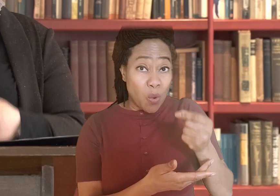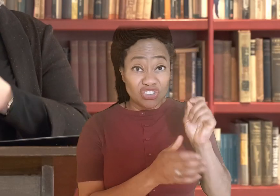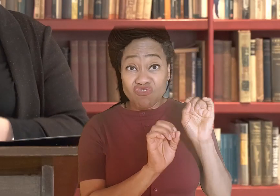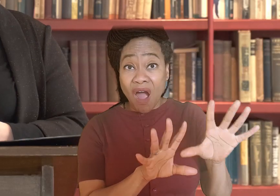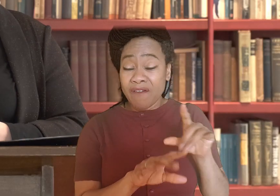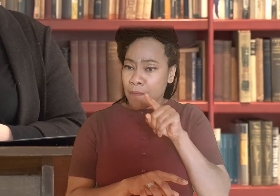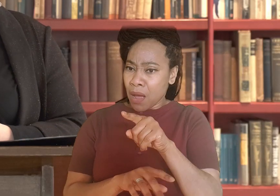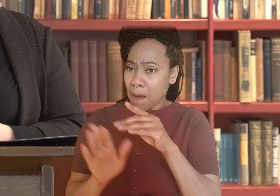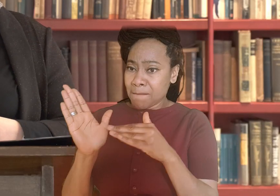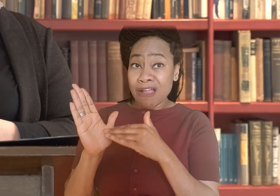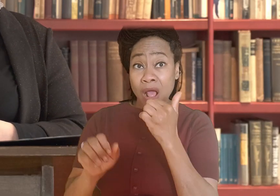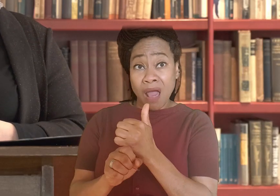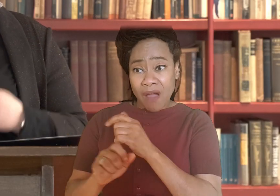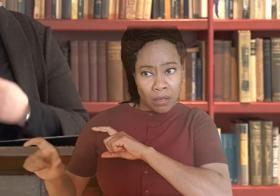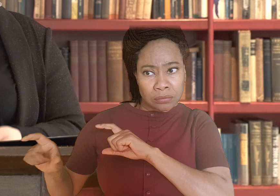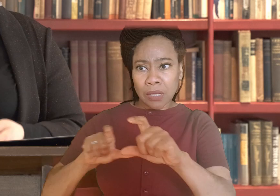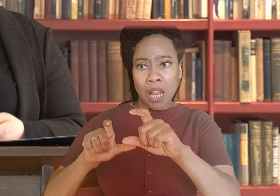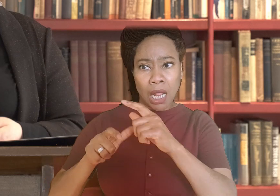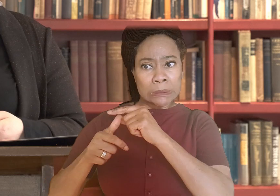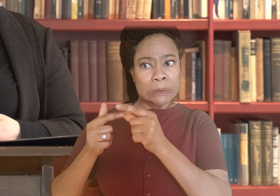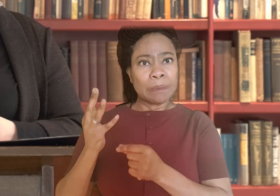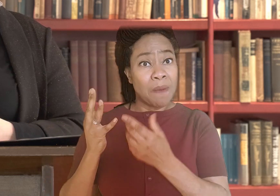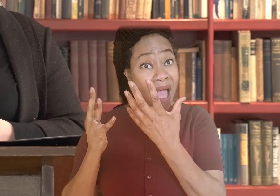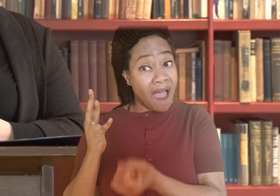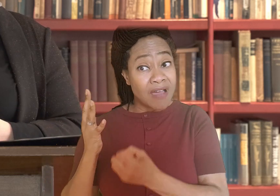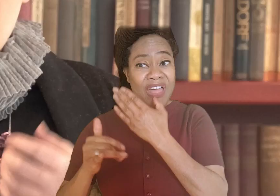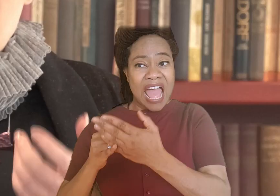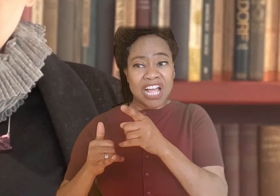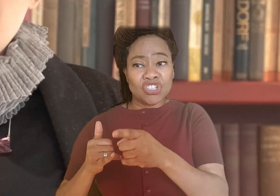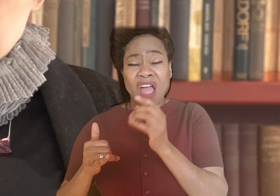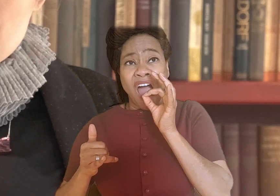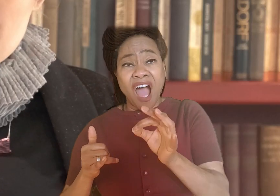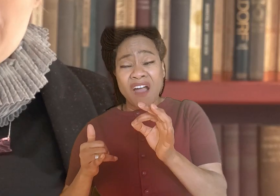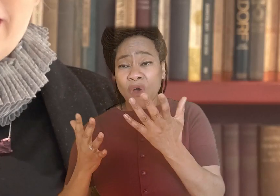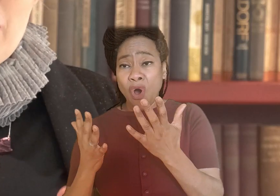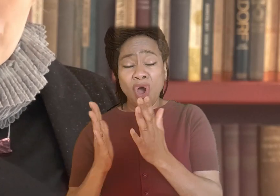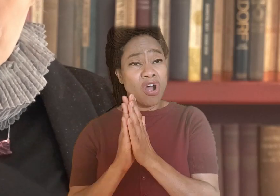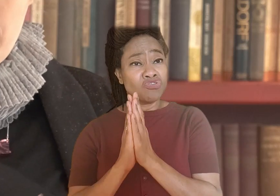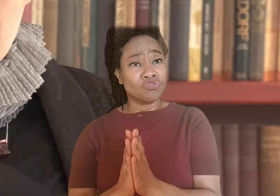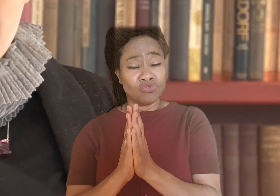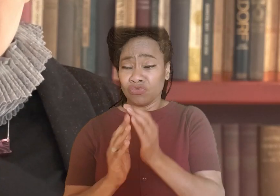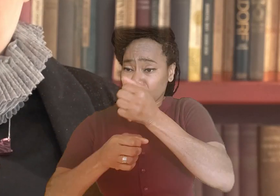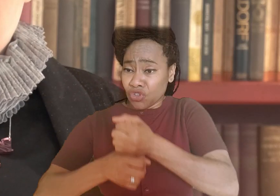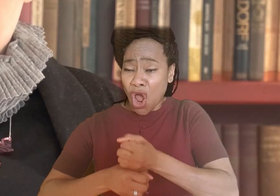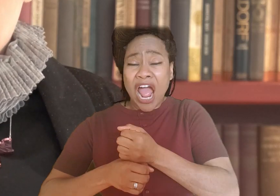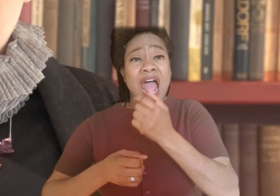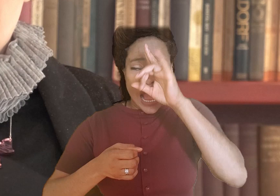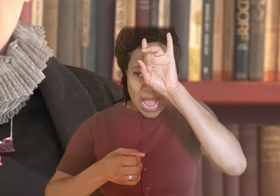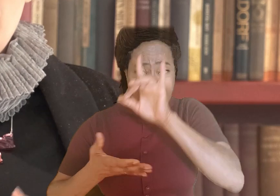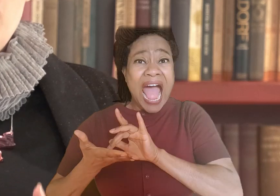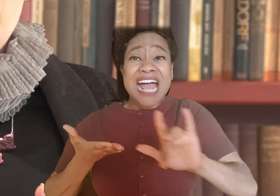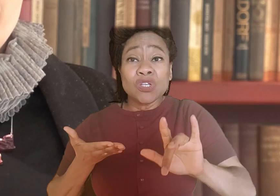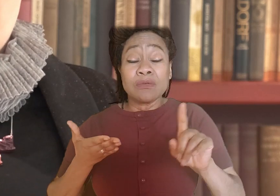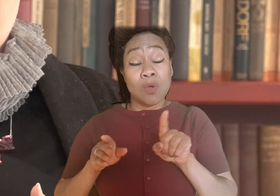still went on to experience symptoms and eventually sought exorcism. In response to this, and prompted by the Archbishop of